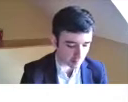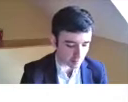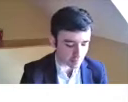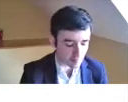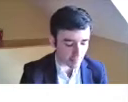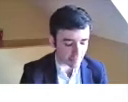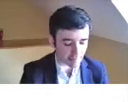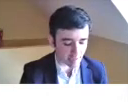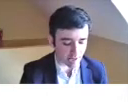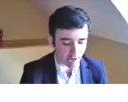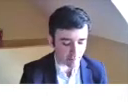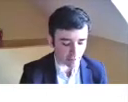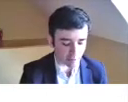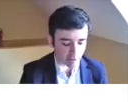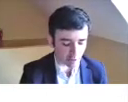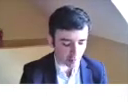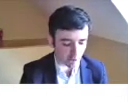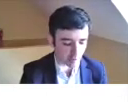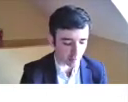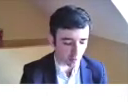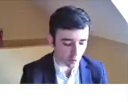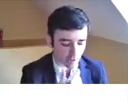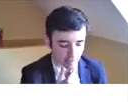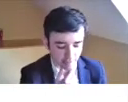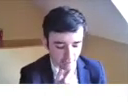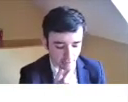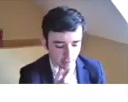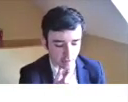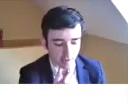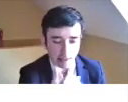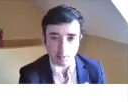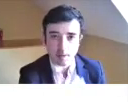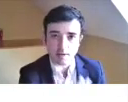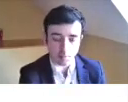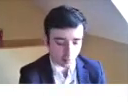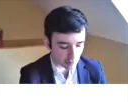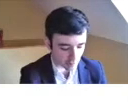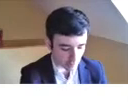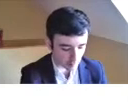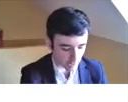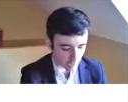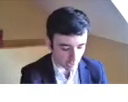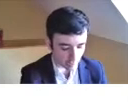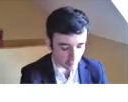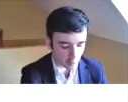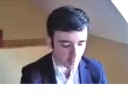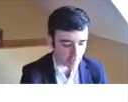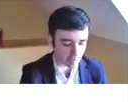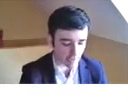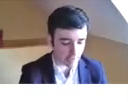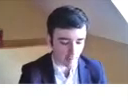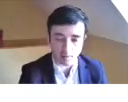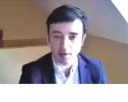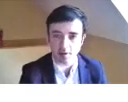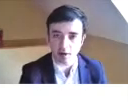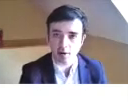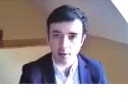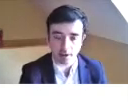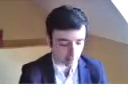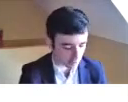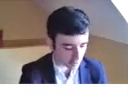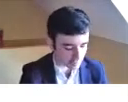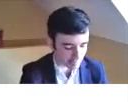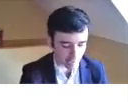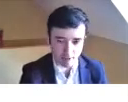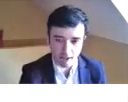Rebel. At the same time that Equi and O'Brien were organizing together, they were being reported on by an informant assigned by